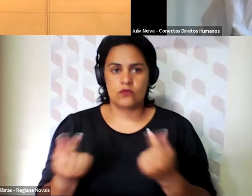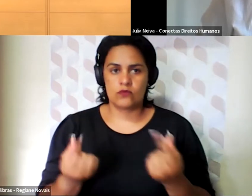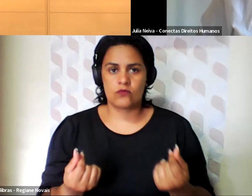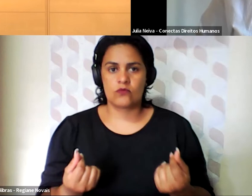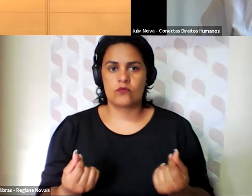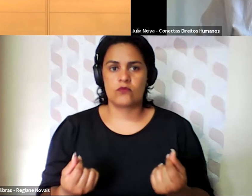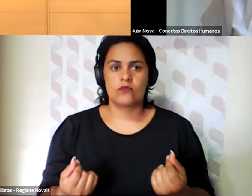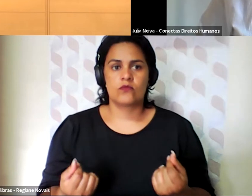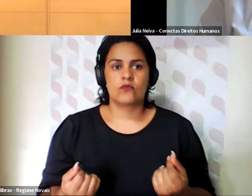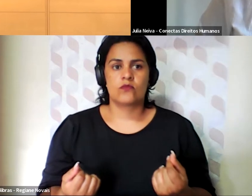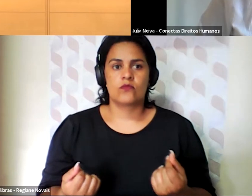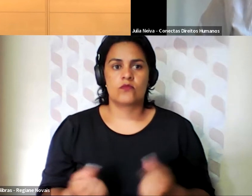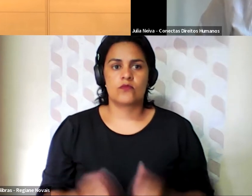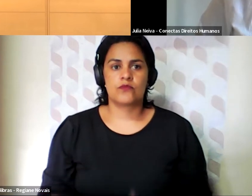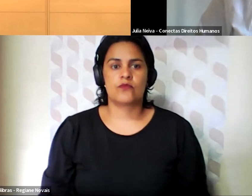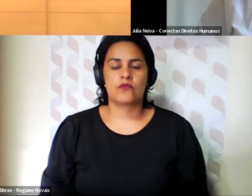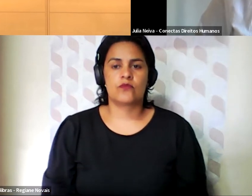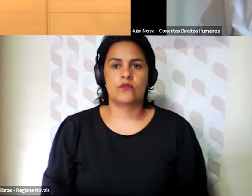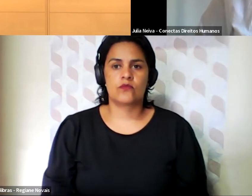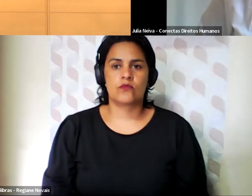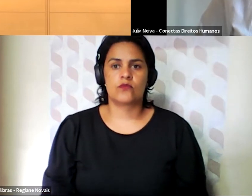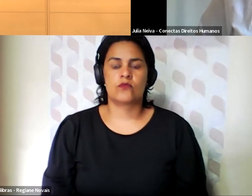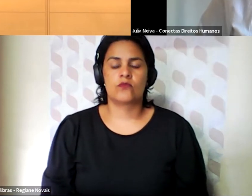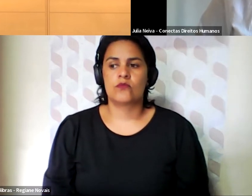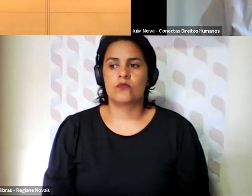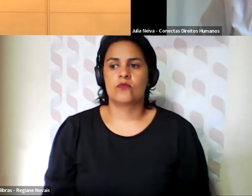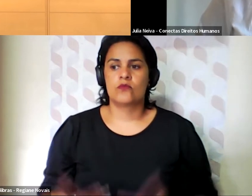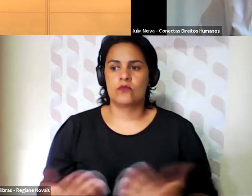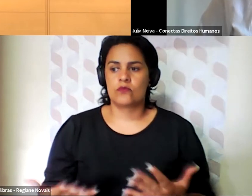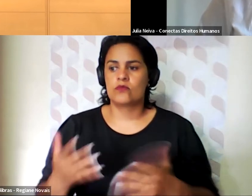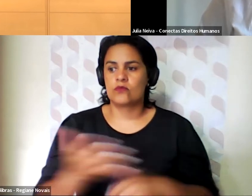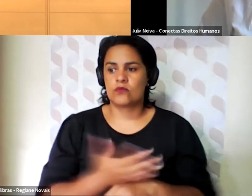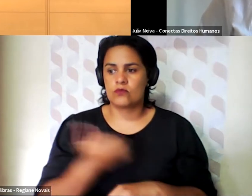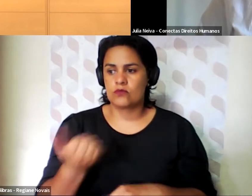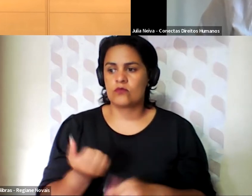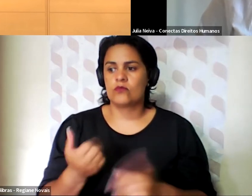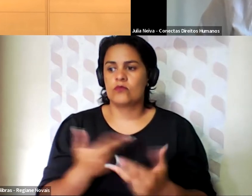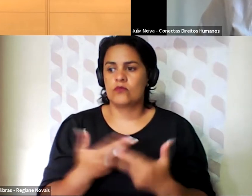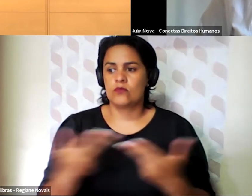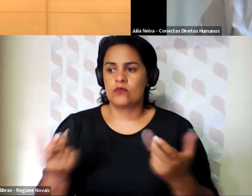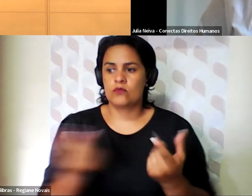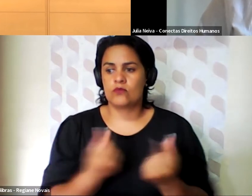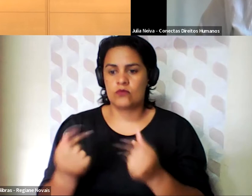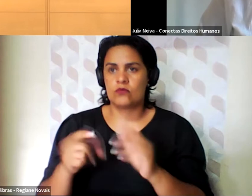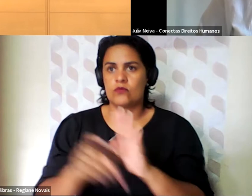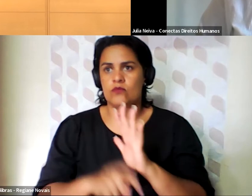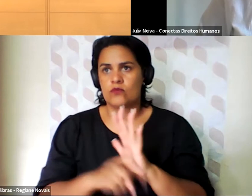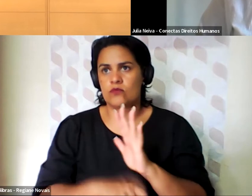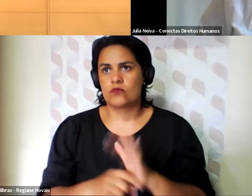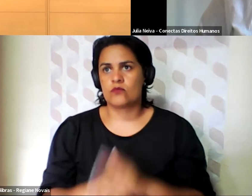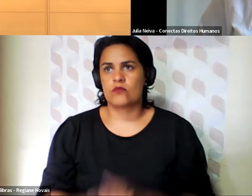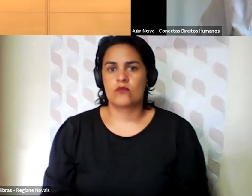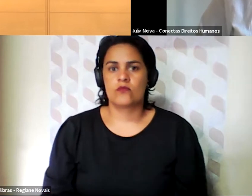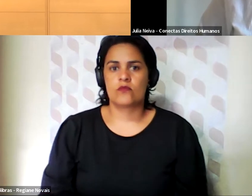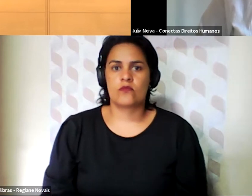that the price is not the true price, they have to arbitrate the price to determine how taxes are going to